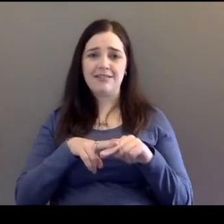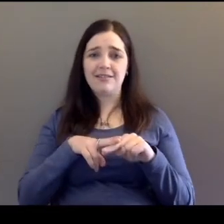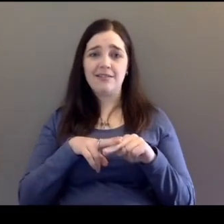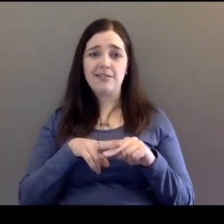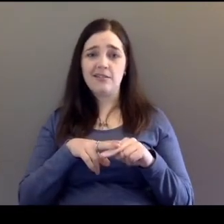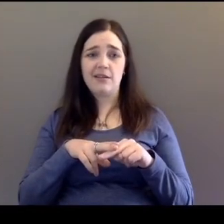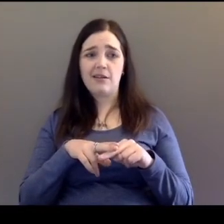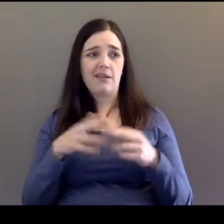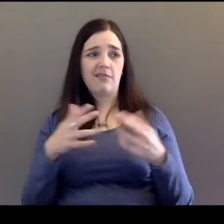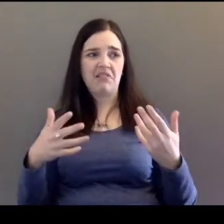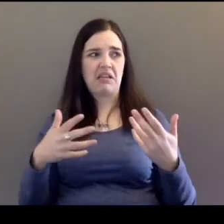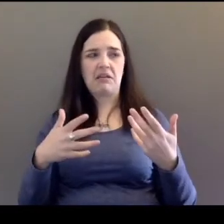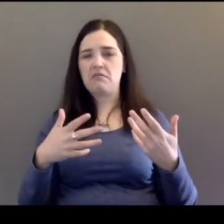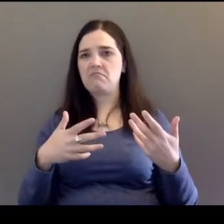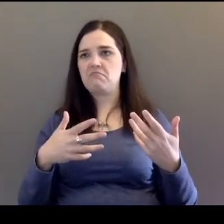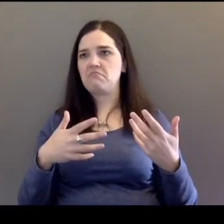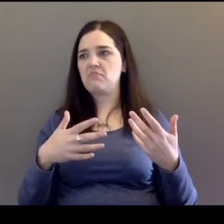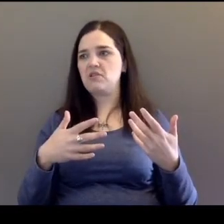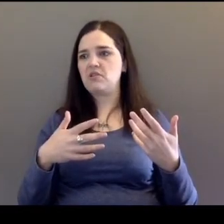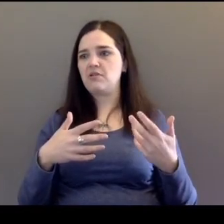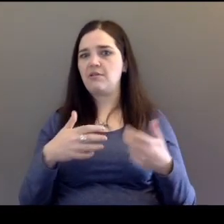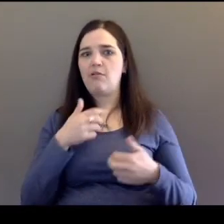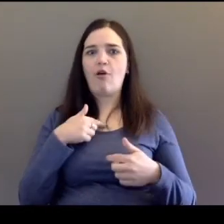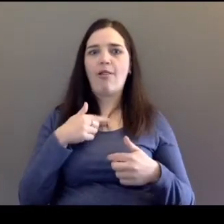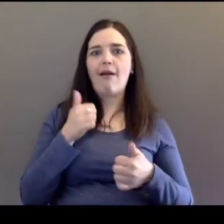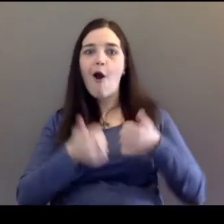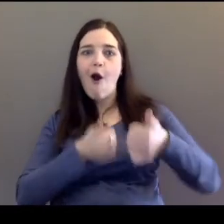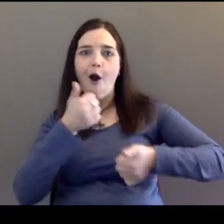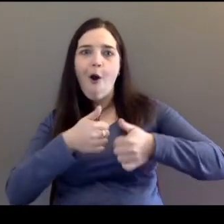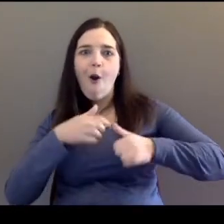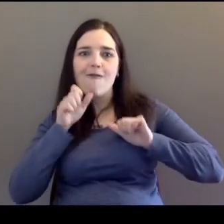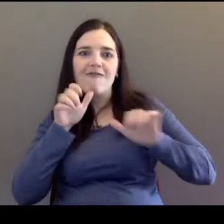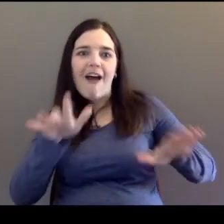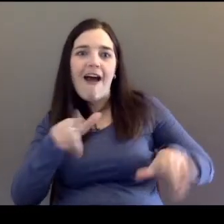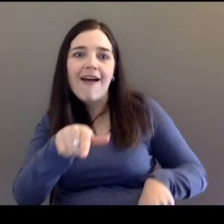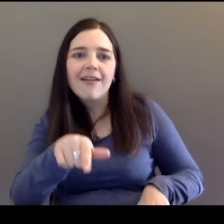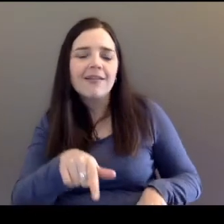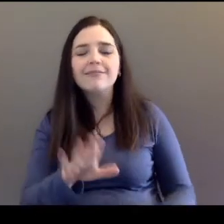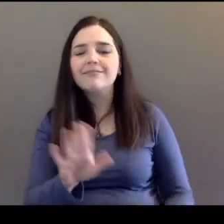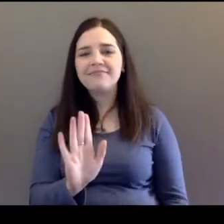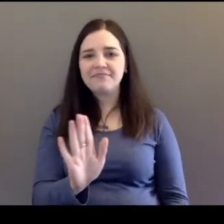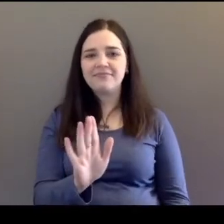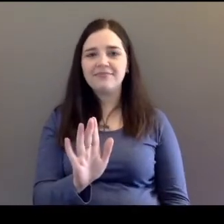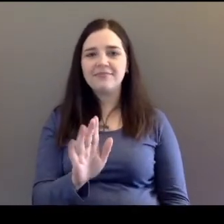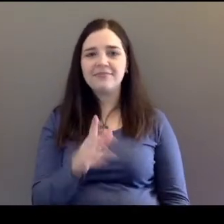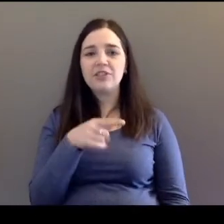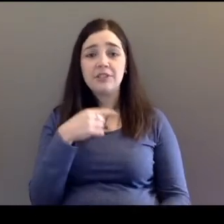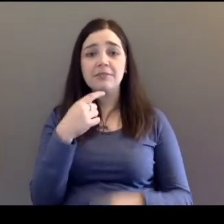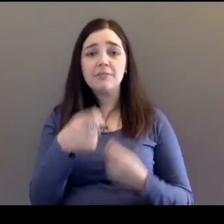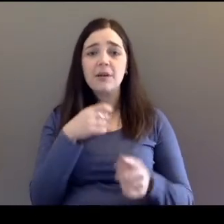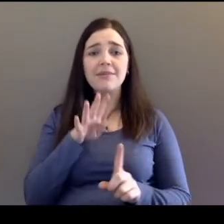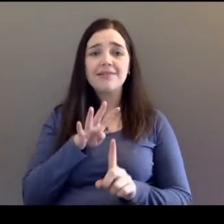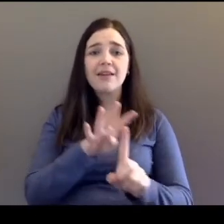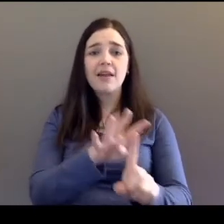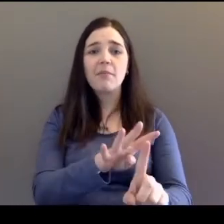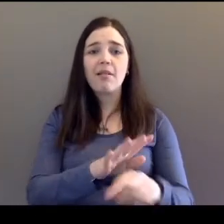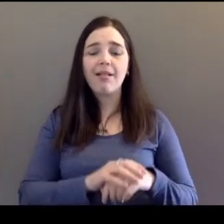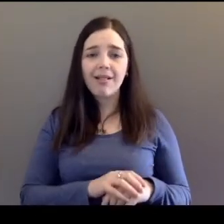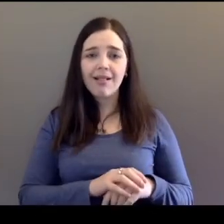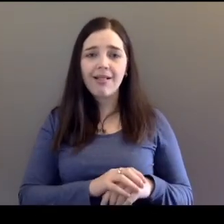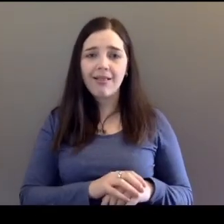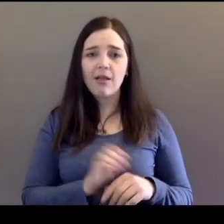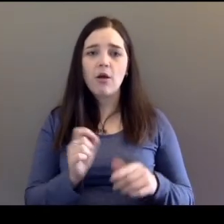place of being a fan. She's sitting in a place of being a disciple. As